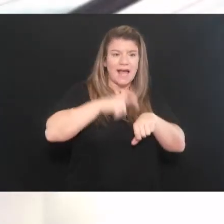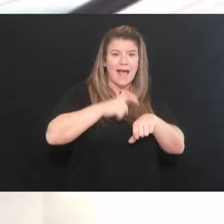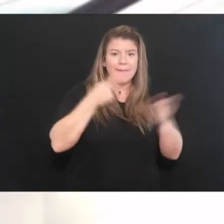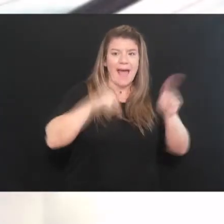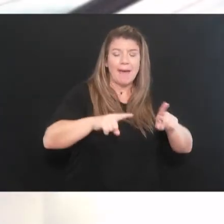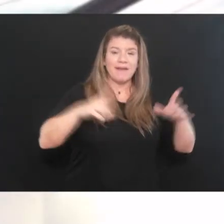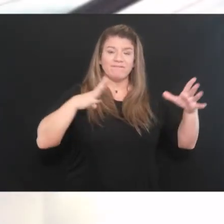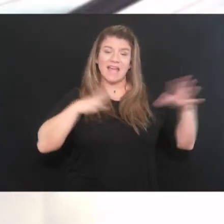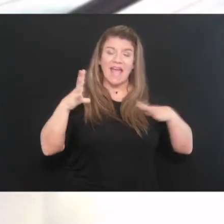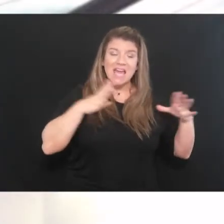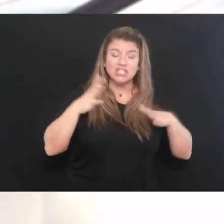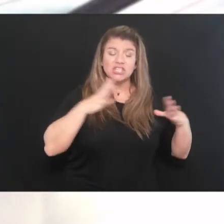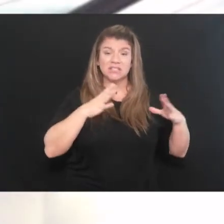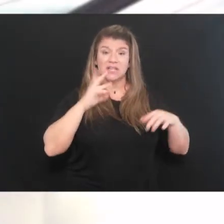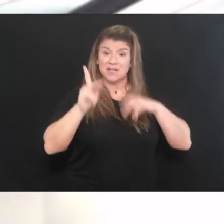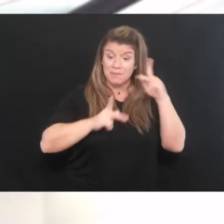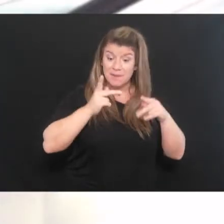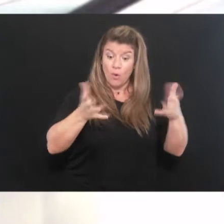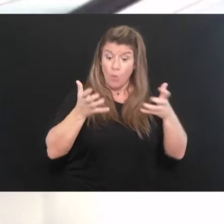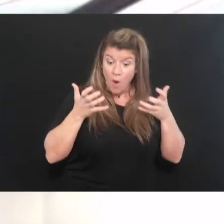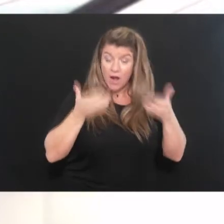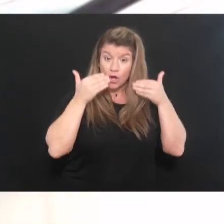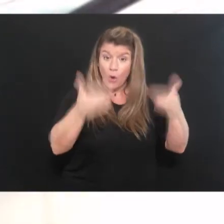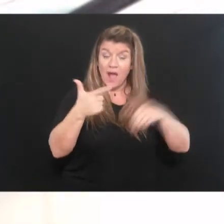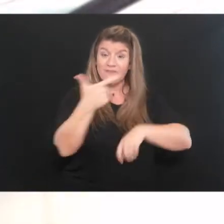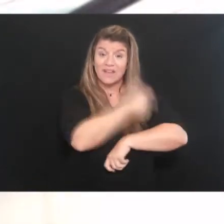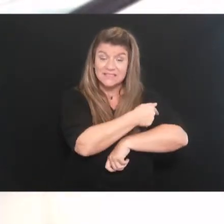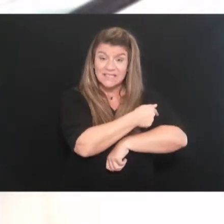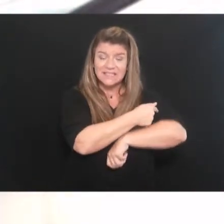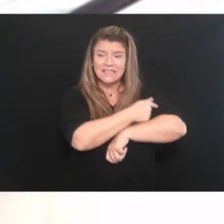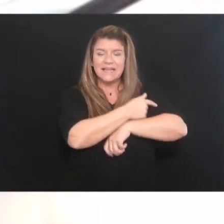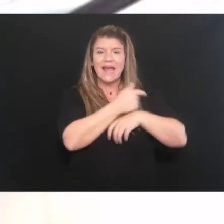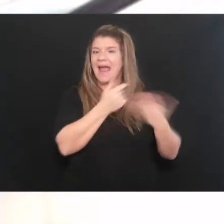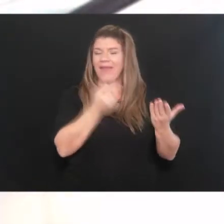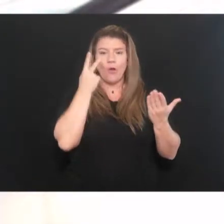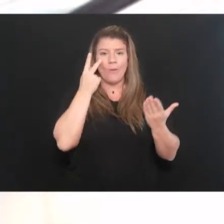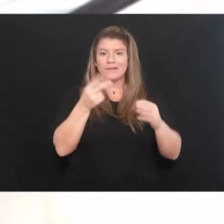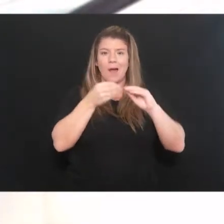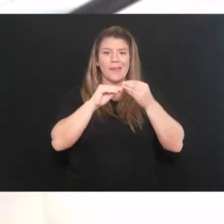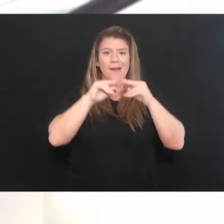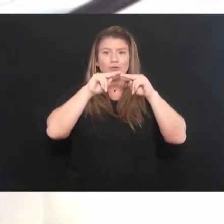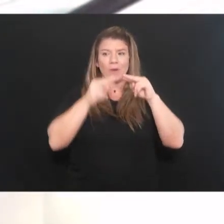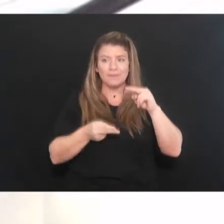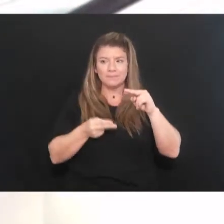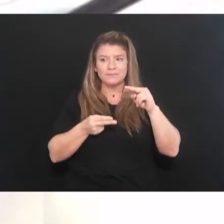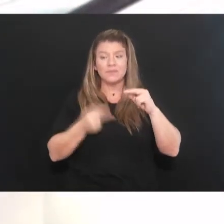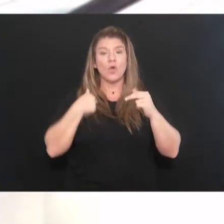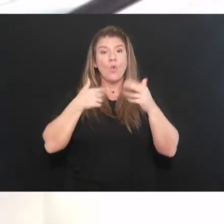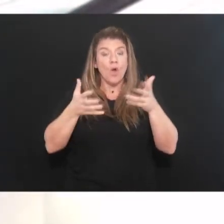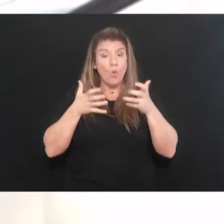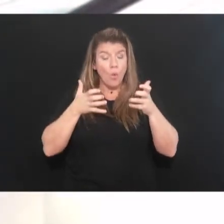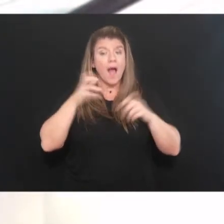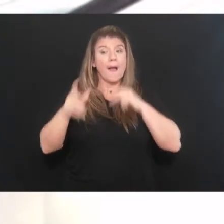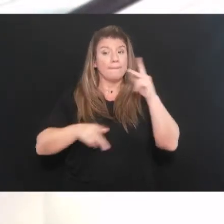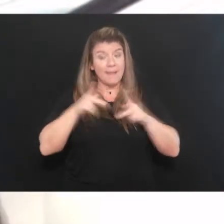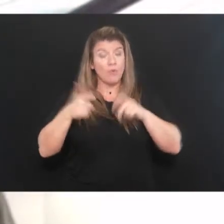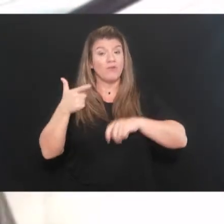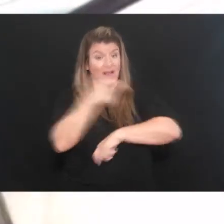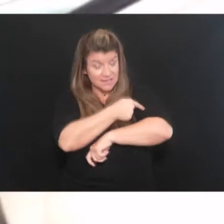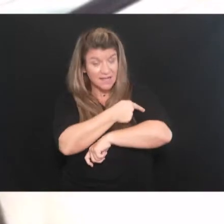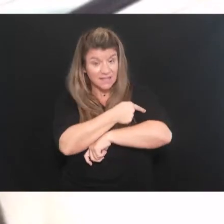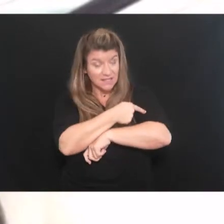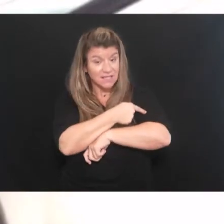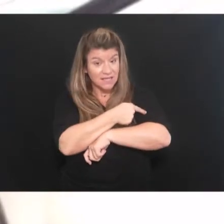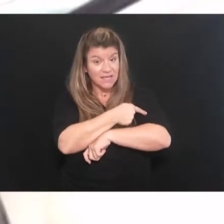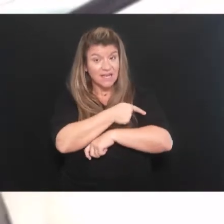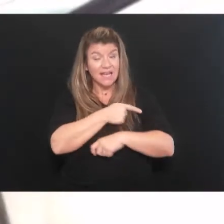vacations coming, people would want their children vaccinated. Then we saw it kind of go down. So we do want people to get their children vaccinated, but